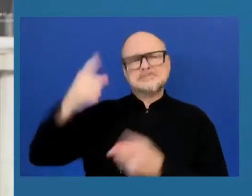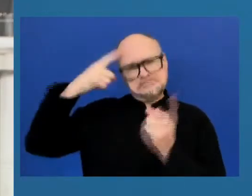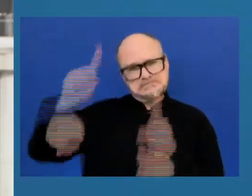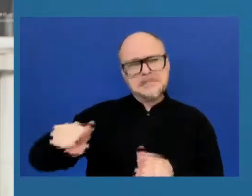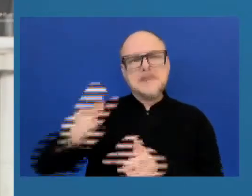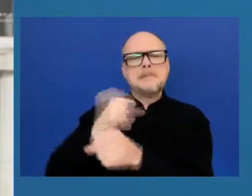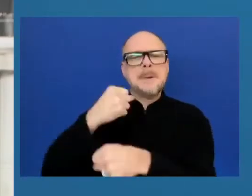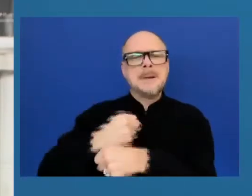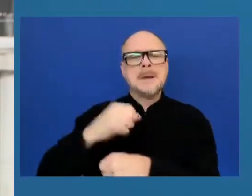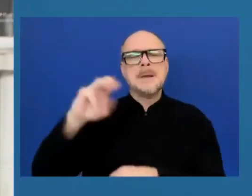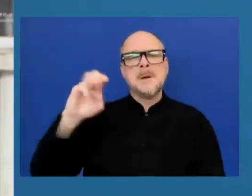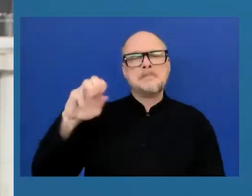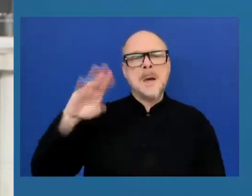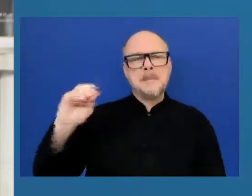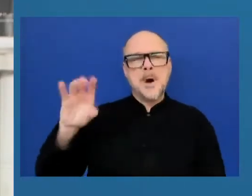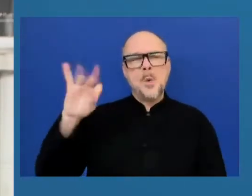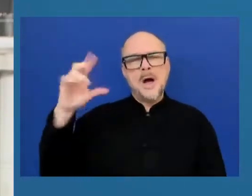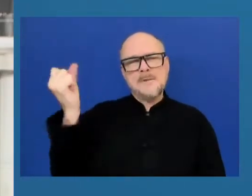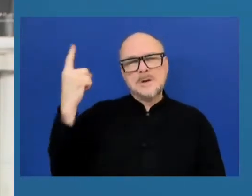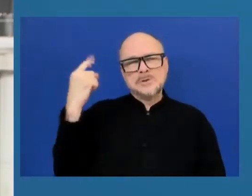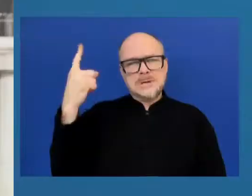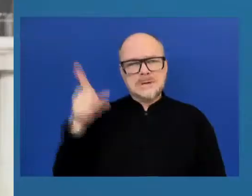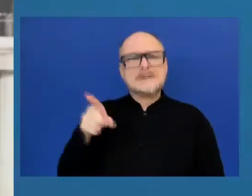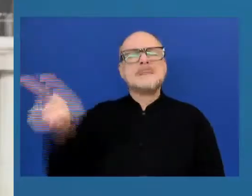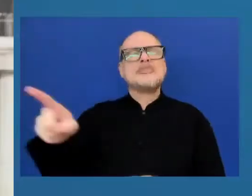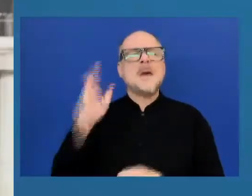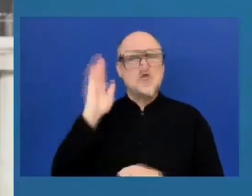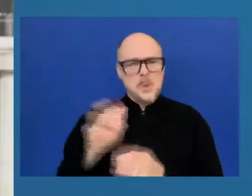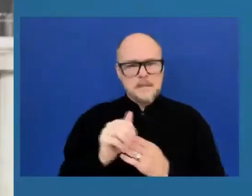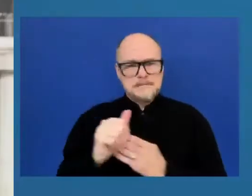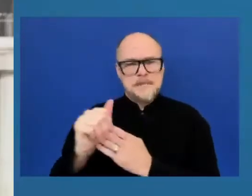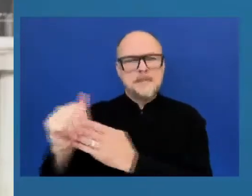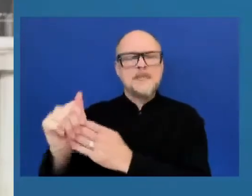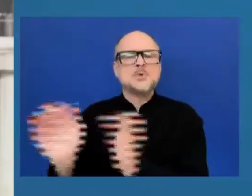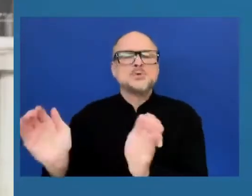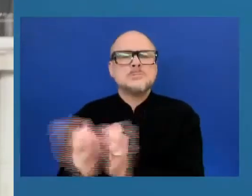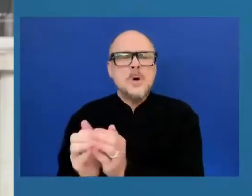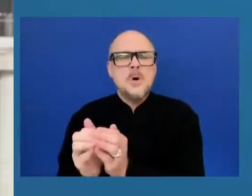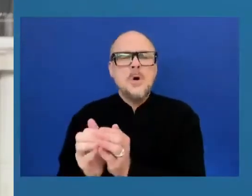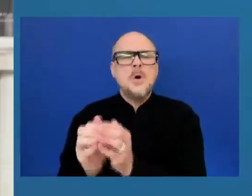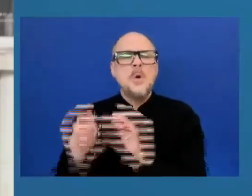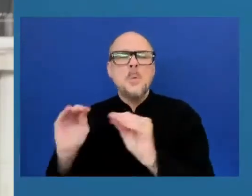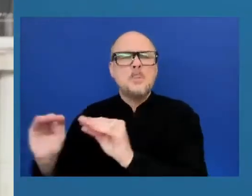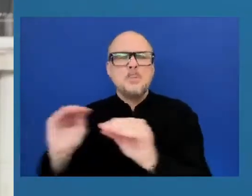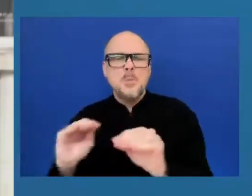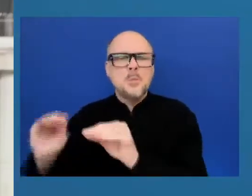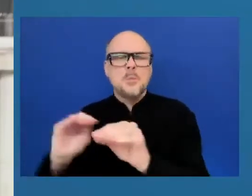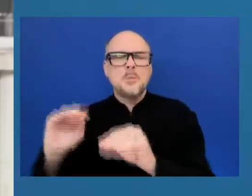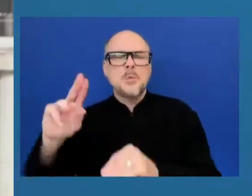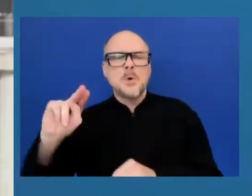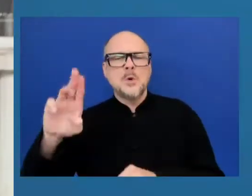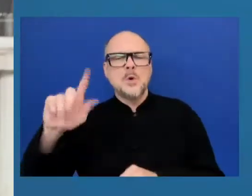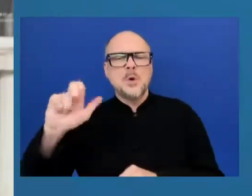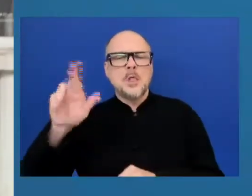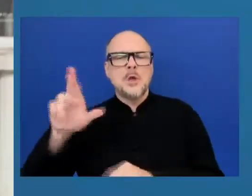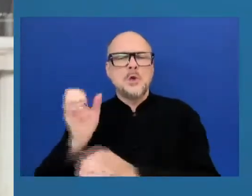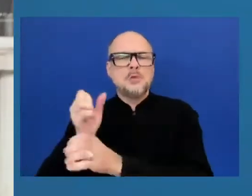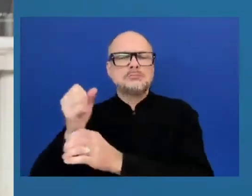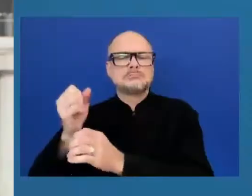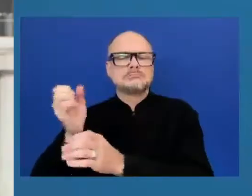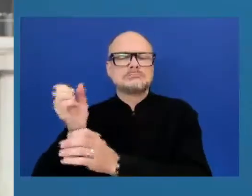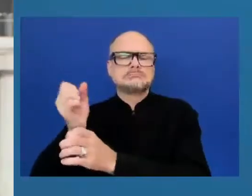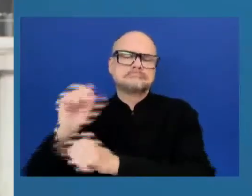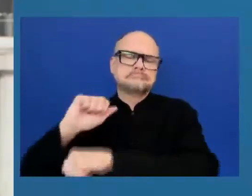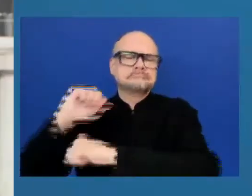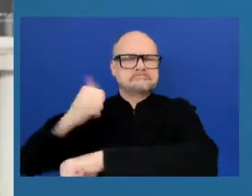understanding because they are taking the lead on small modular reactors. They're building 4 right now. They'll be underway in 18 months.